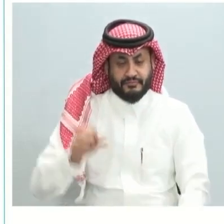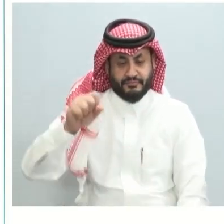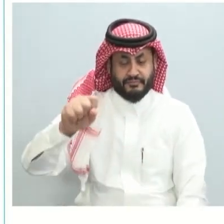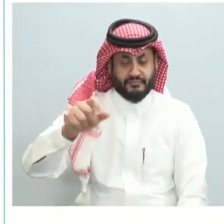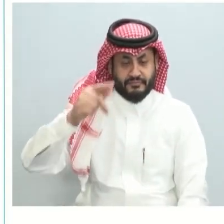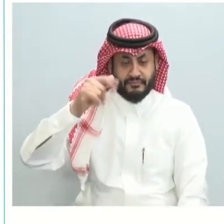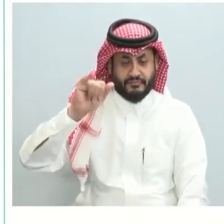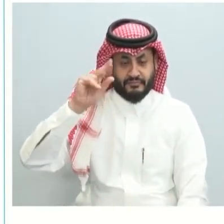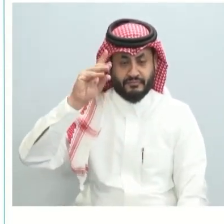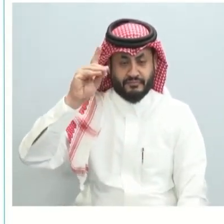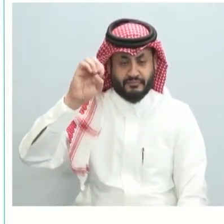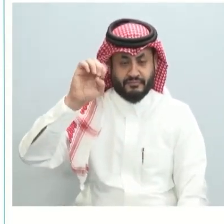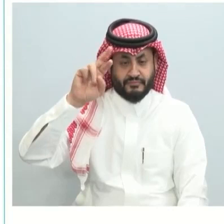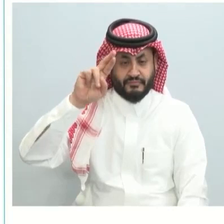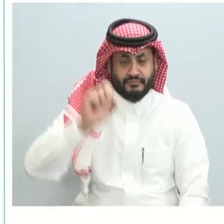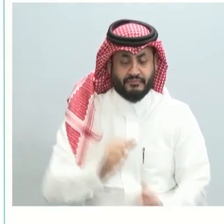Spider.